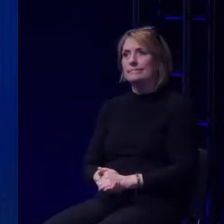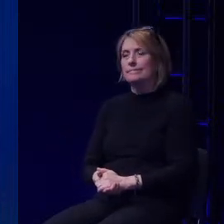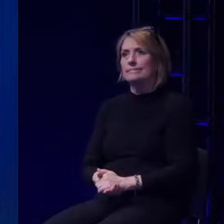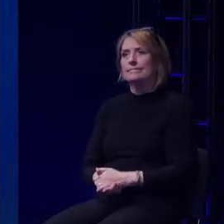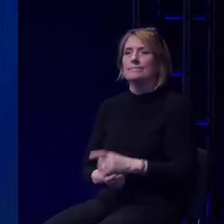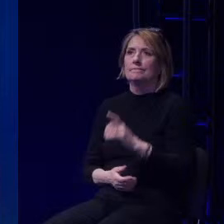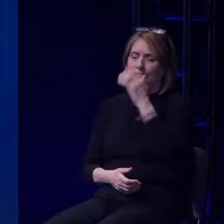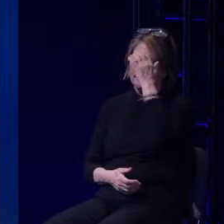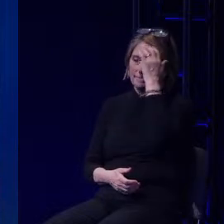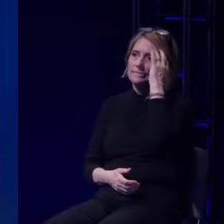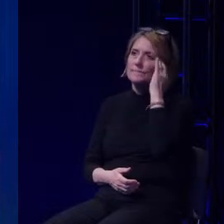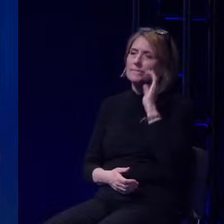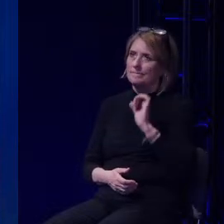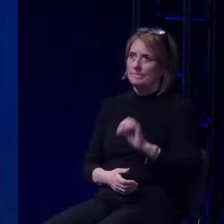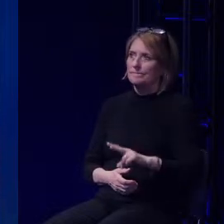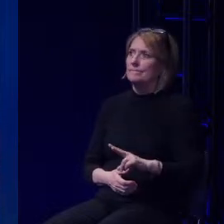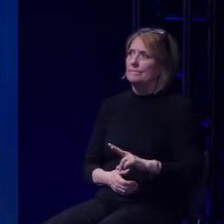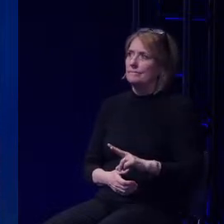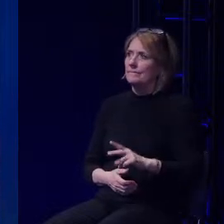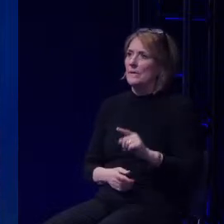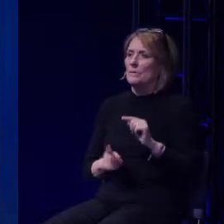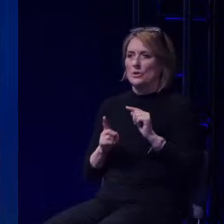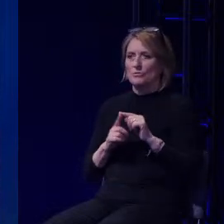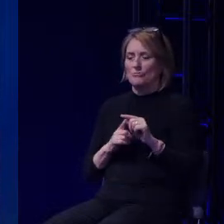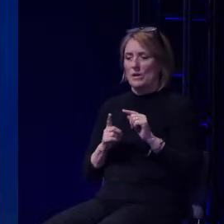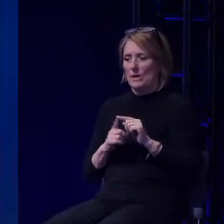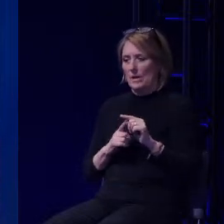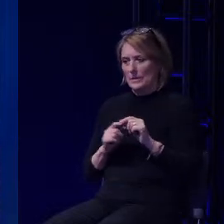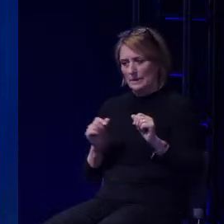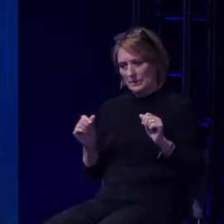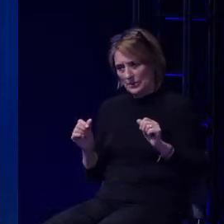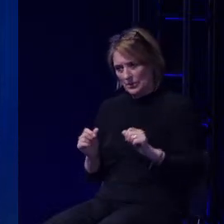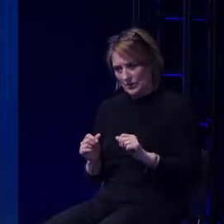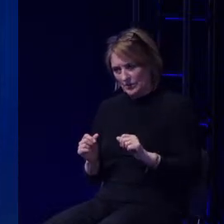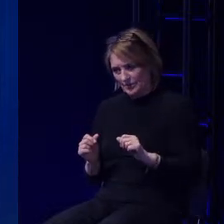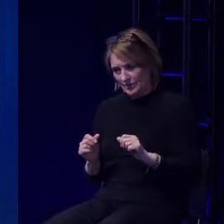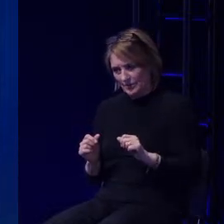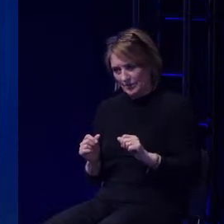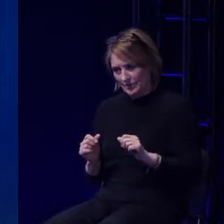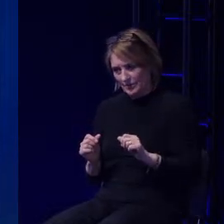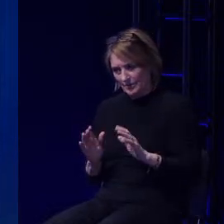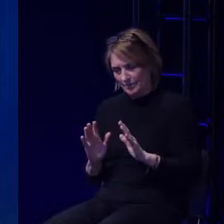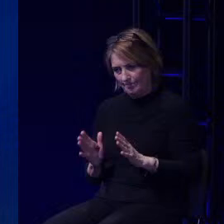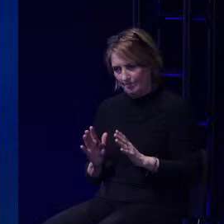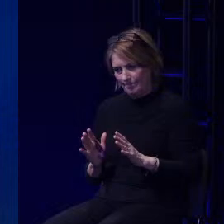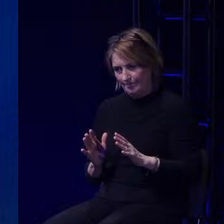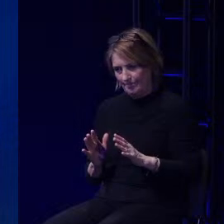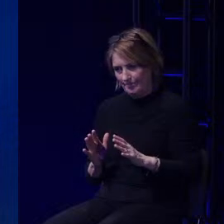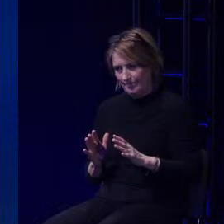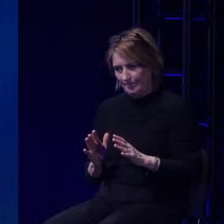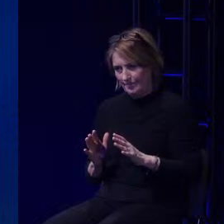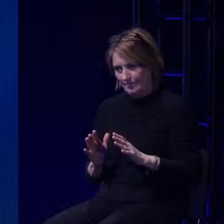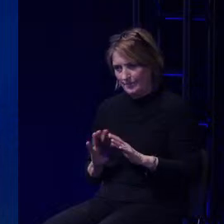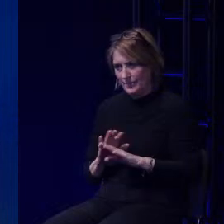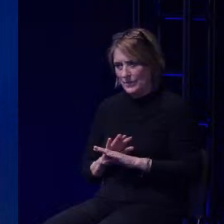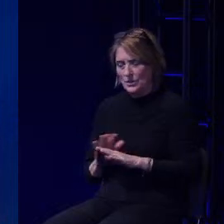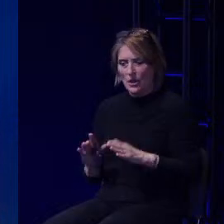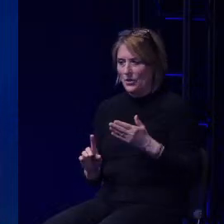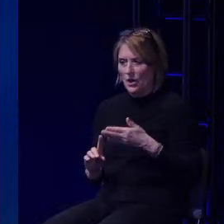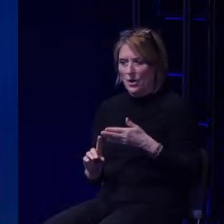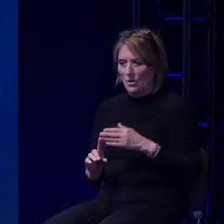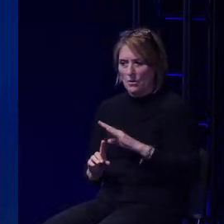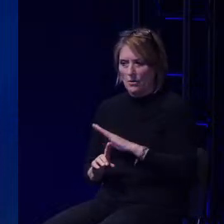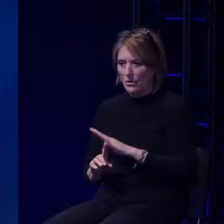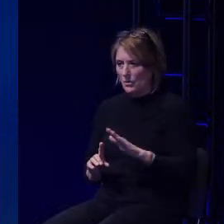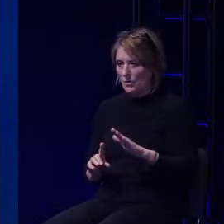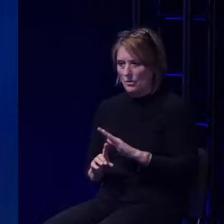Okay, so I'll try to keep it short. Tell the short version. It wasn't the goal. No, it